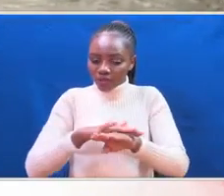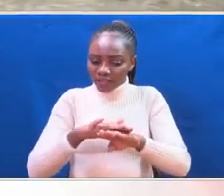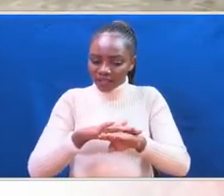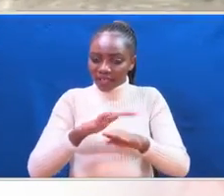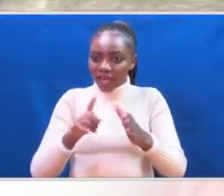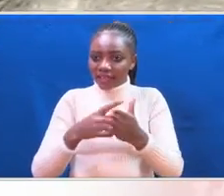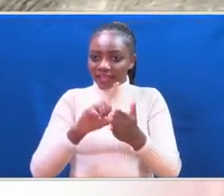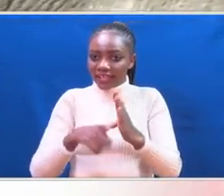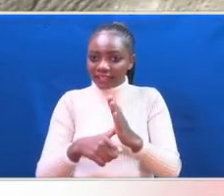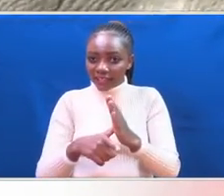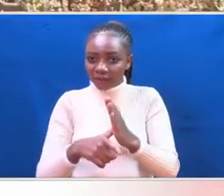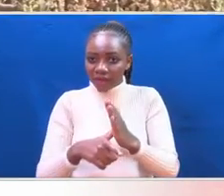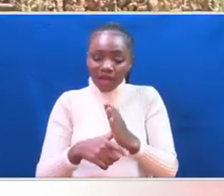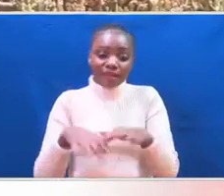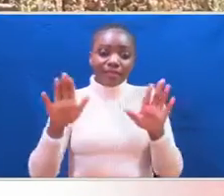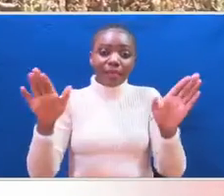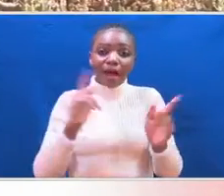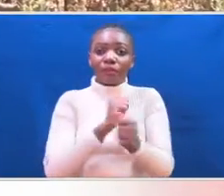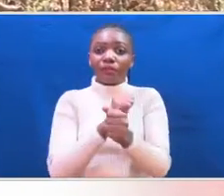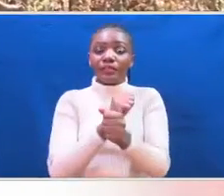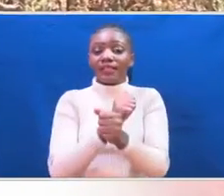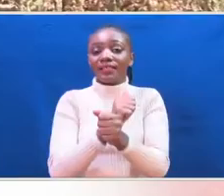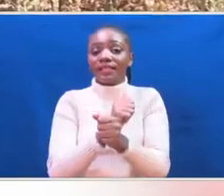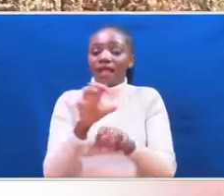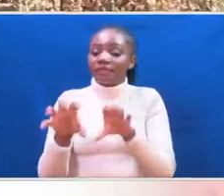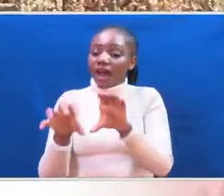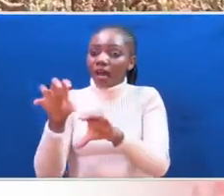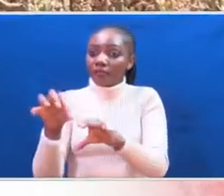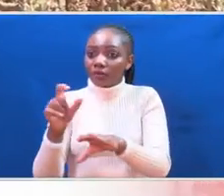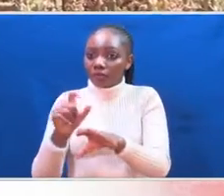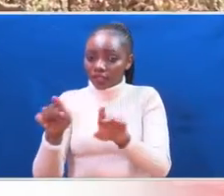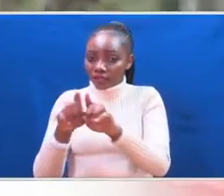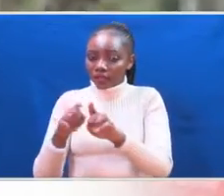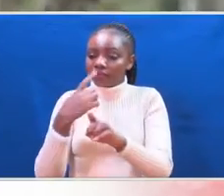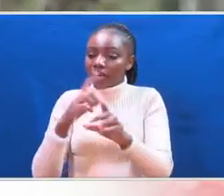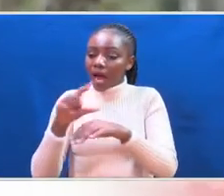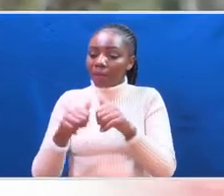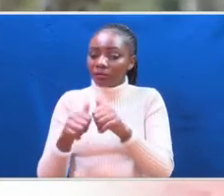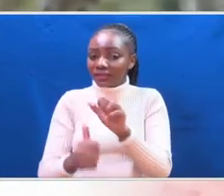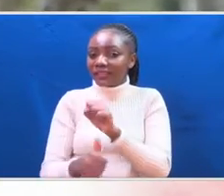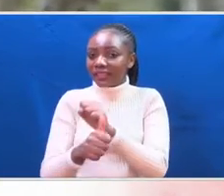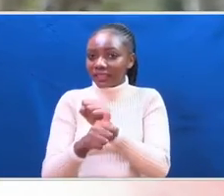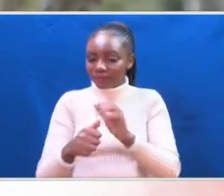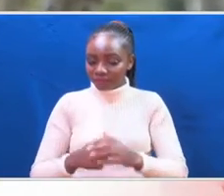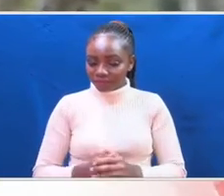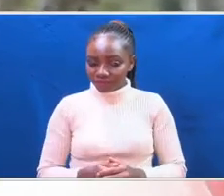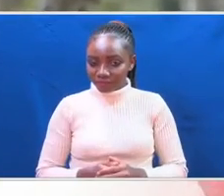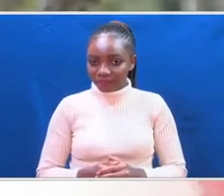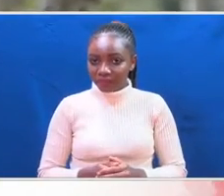return, the birds protect the rhinos by alerting them of any impending danger. Hiyo oak pecker